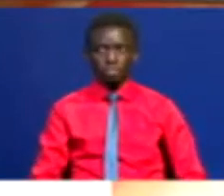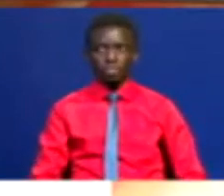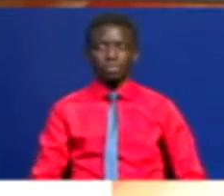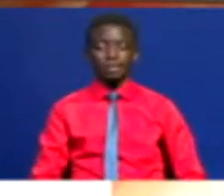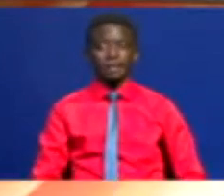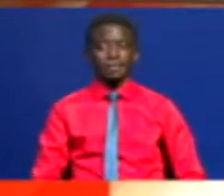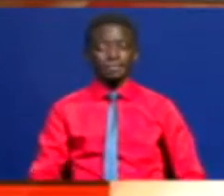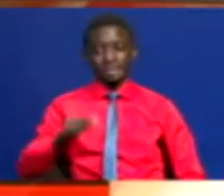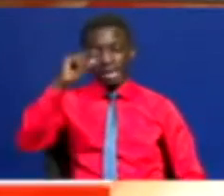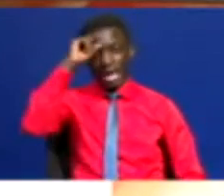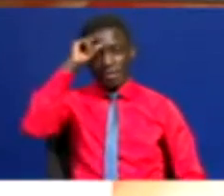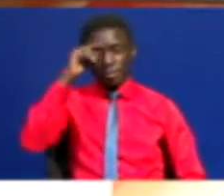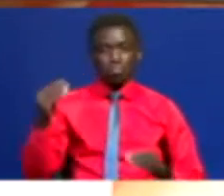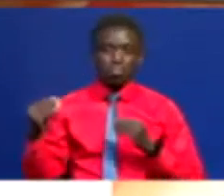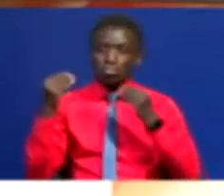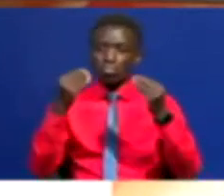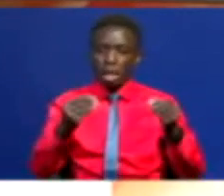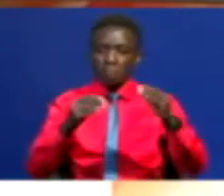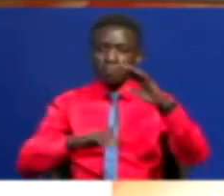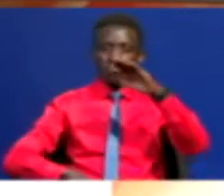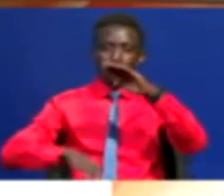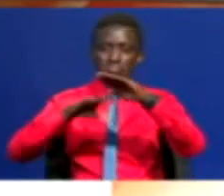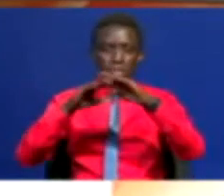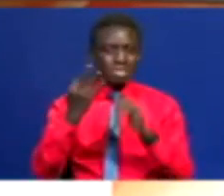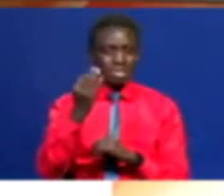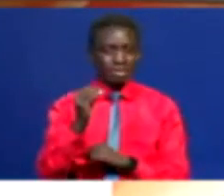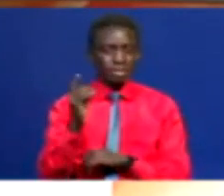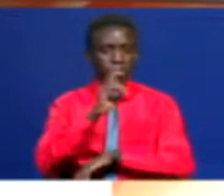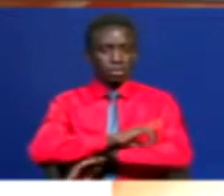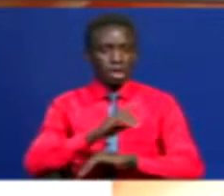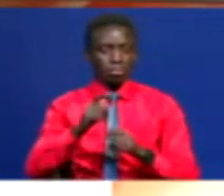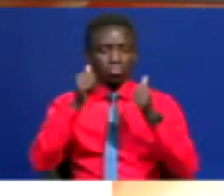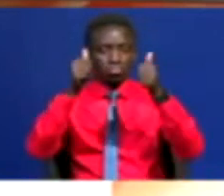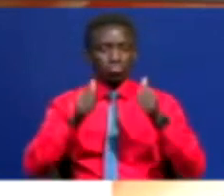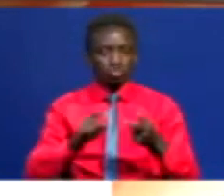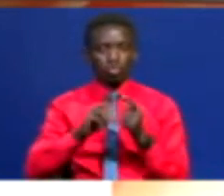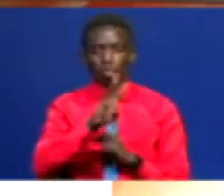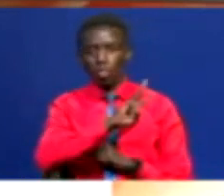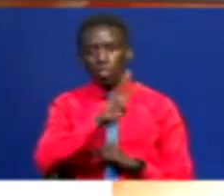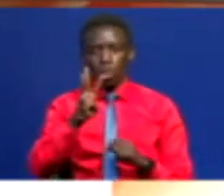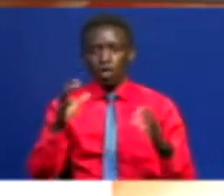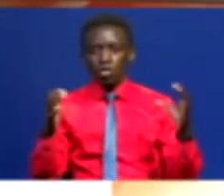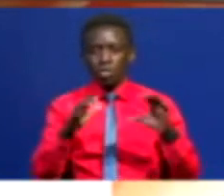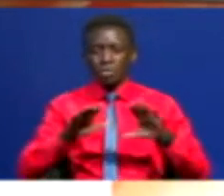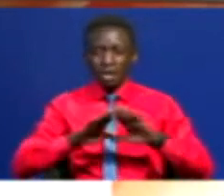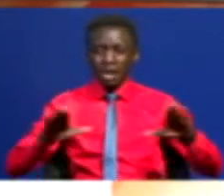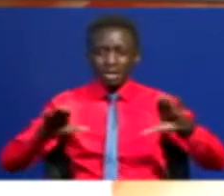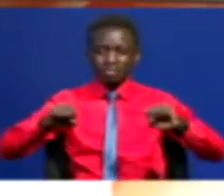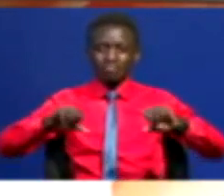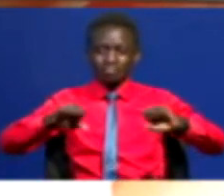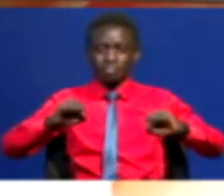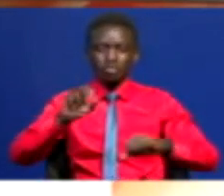The government has issued an ultimatum of a 30 days notice to Western Region land grabbers occupying public land